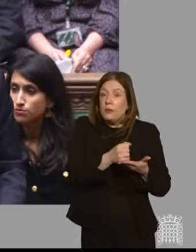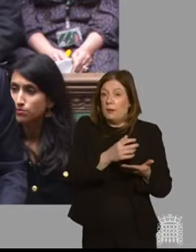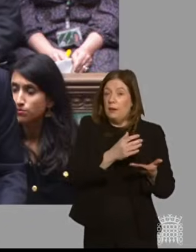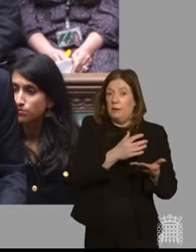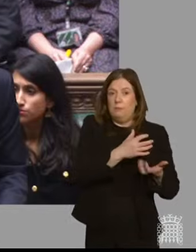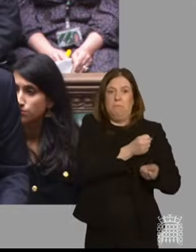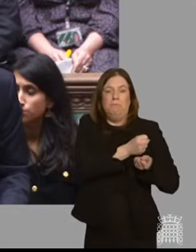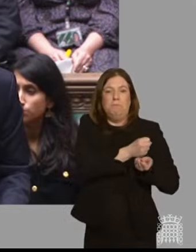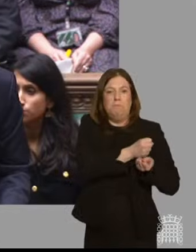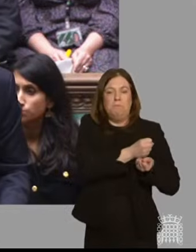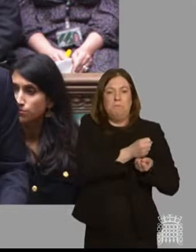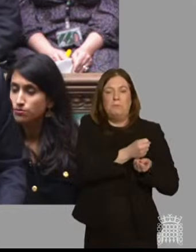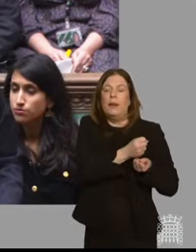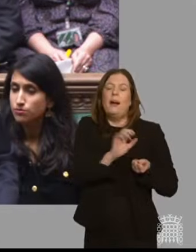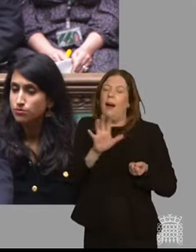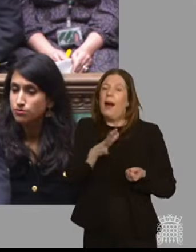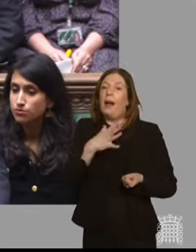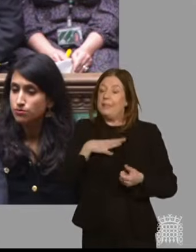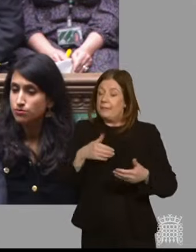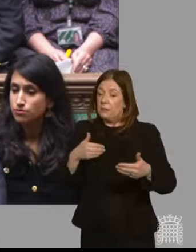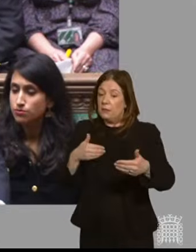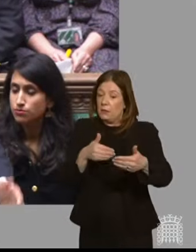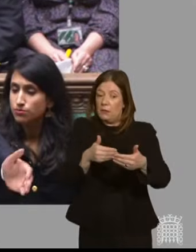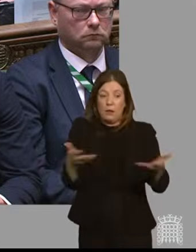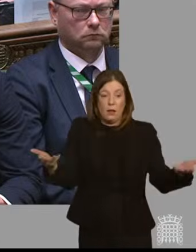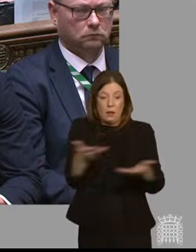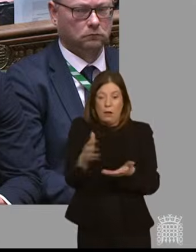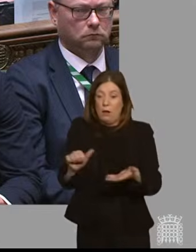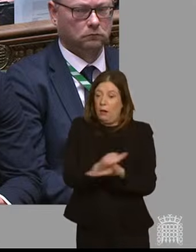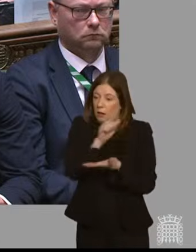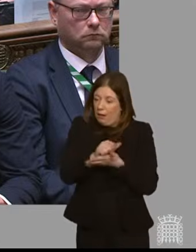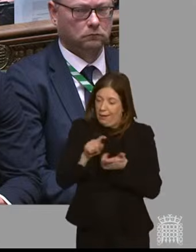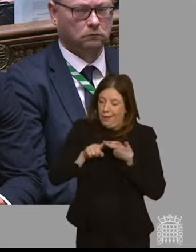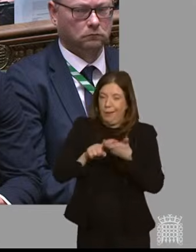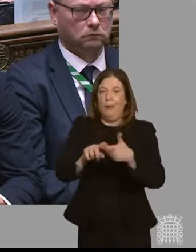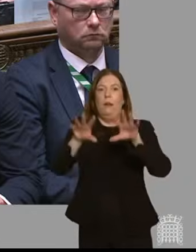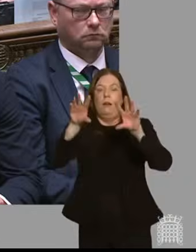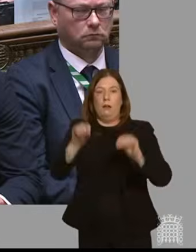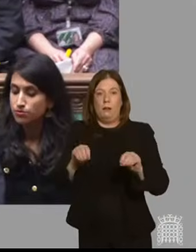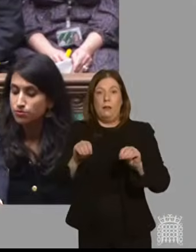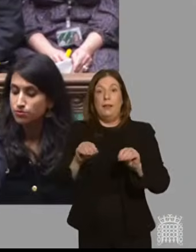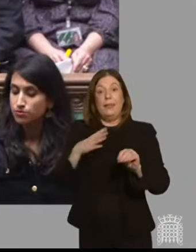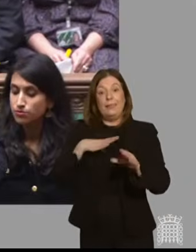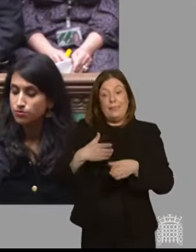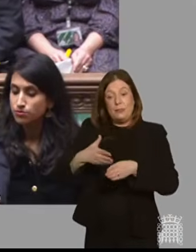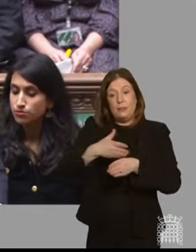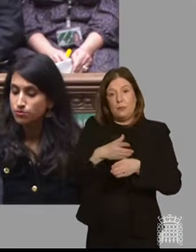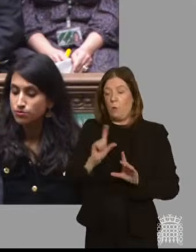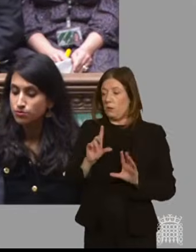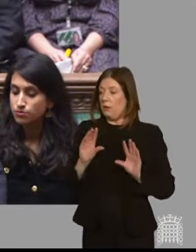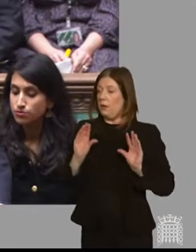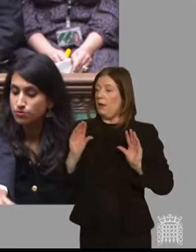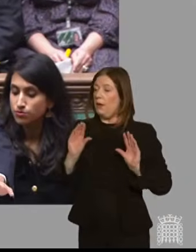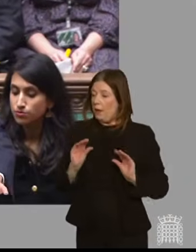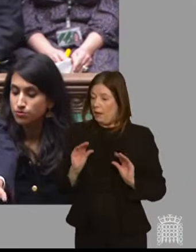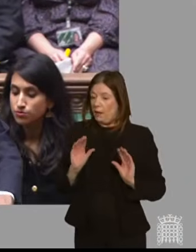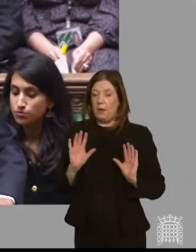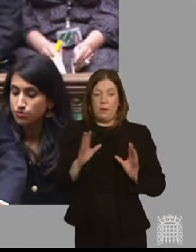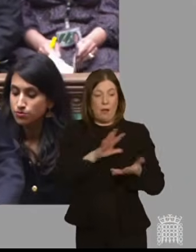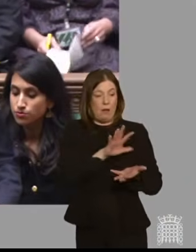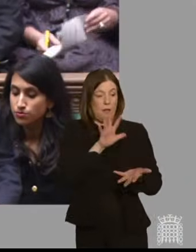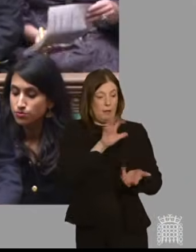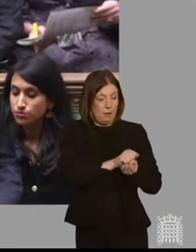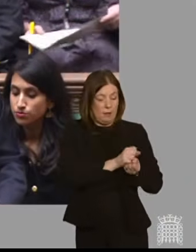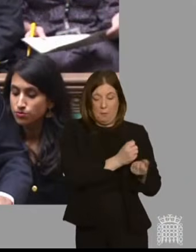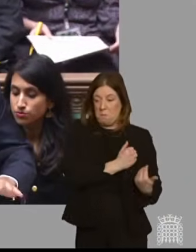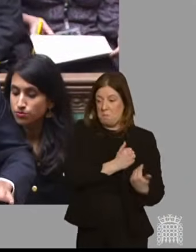ceasefire, and that starts with an immediate humanitarian pause to get aid in and hostages out. I agree with the honourable gentleman about the suffering